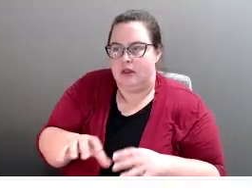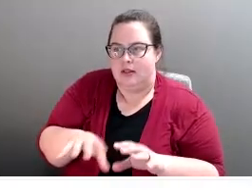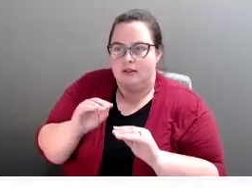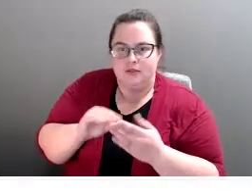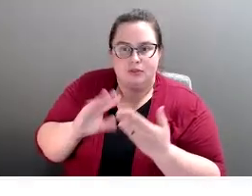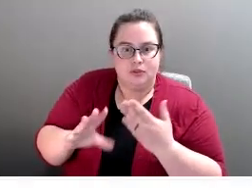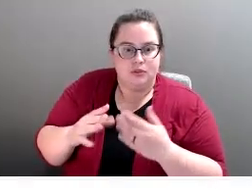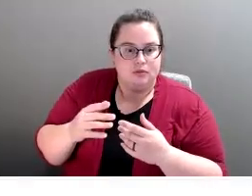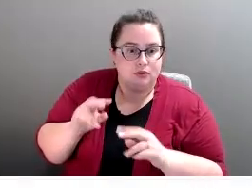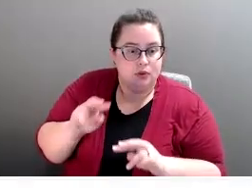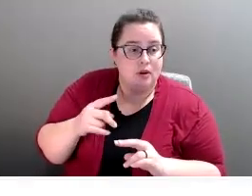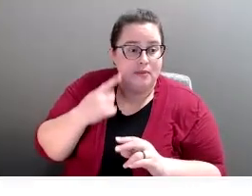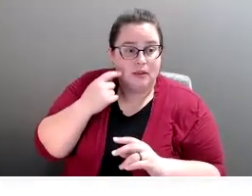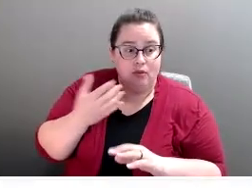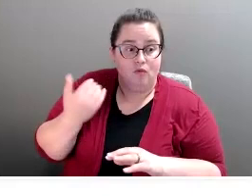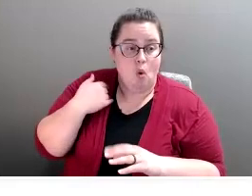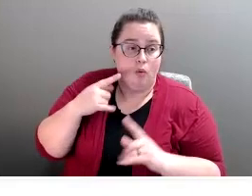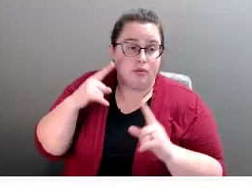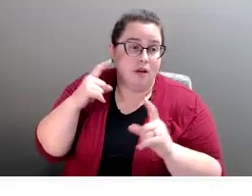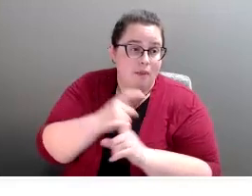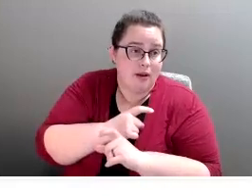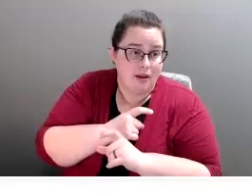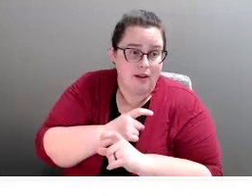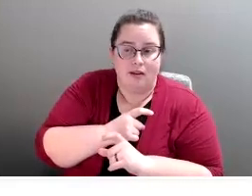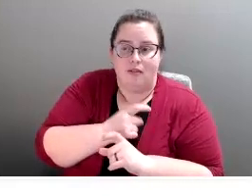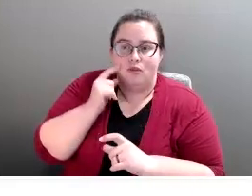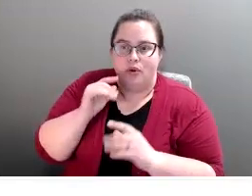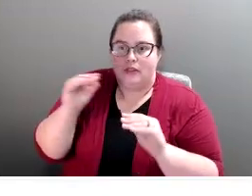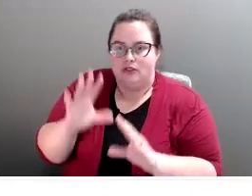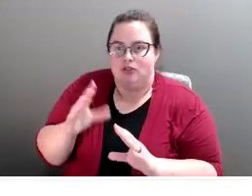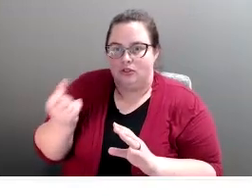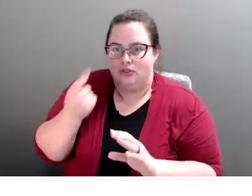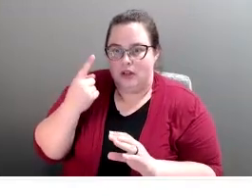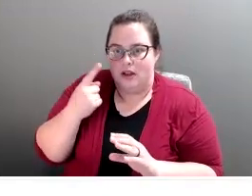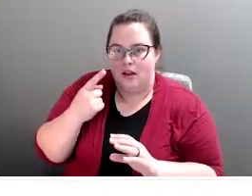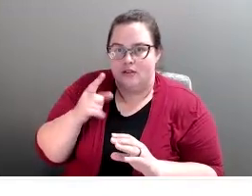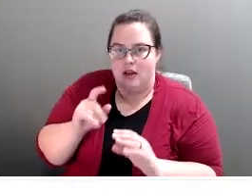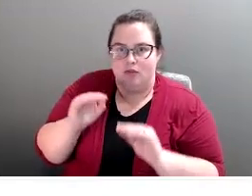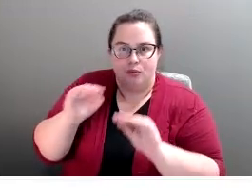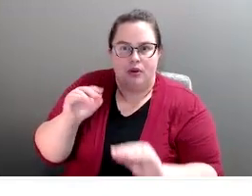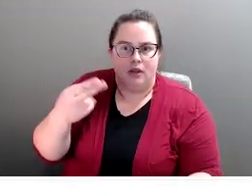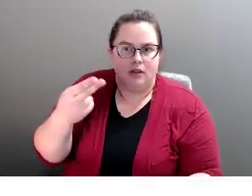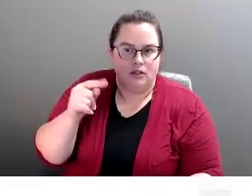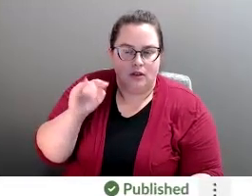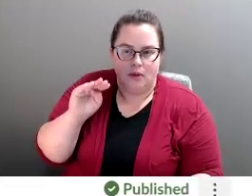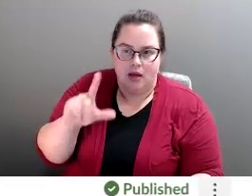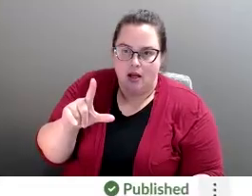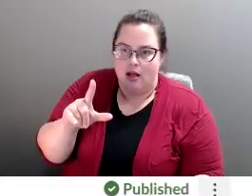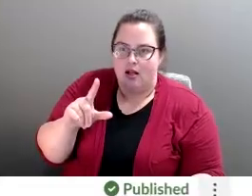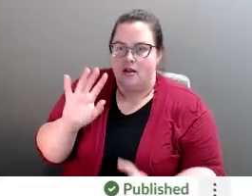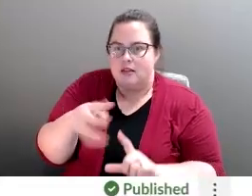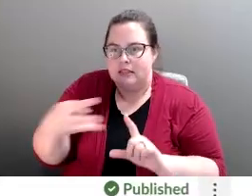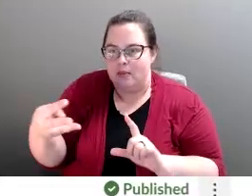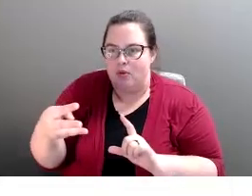like before it was really complicated to Mm-hmm. for teachers to understand that they need to put HTML and tables and stuff like that,